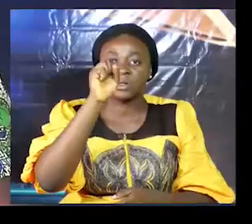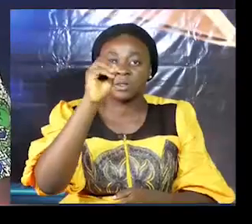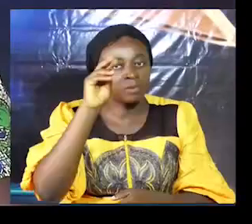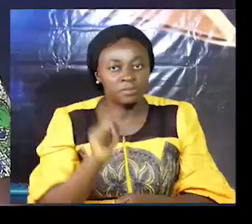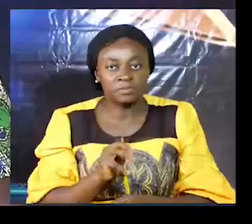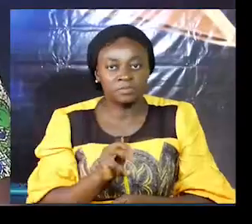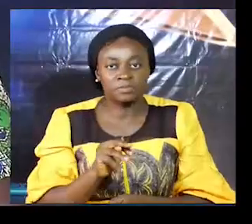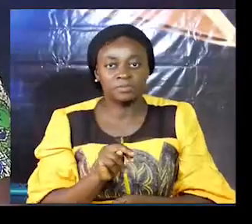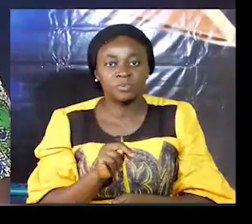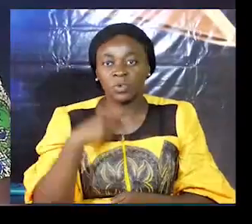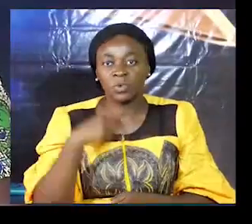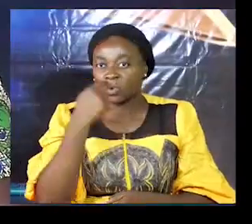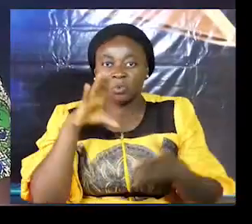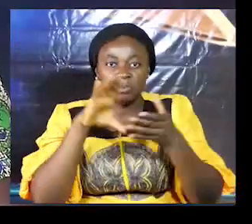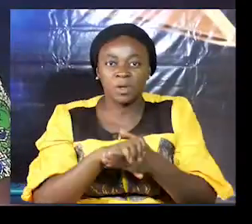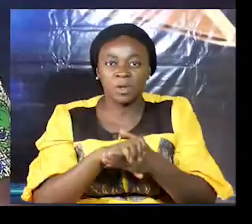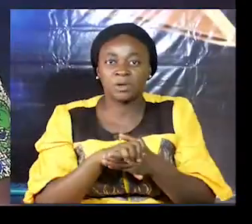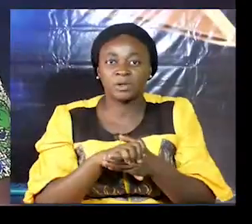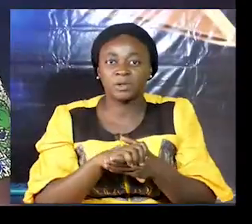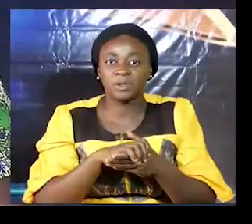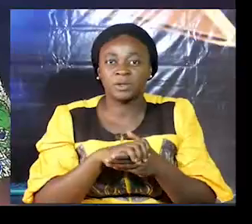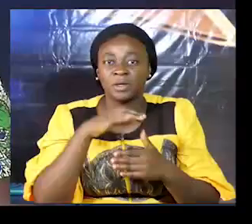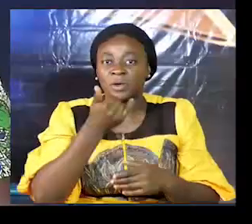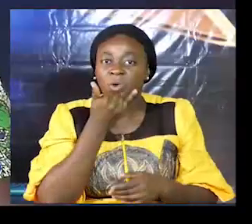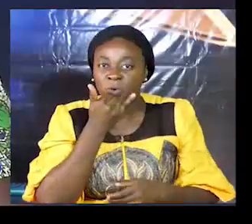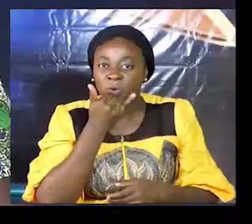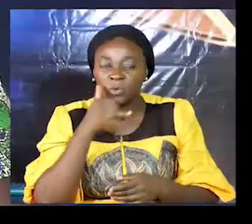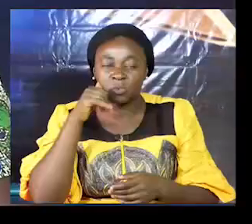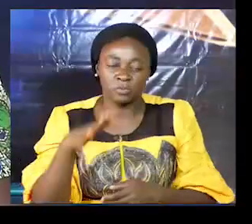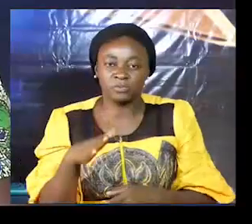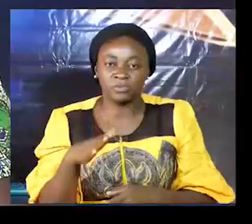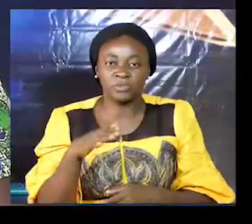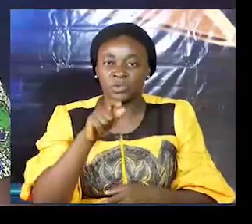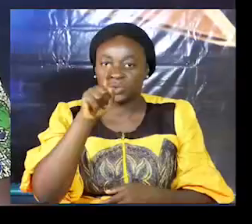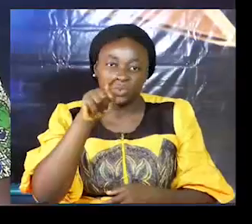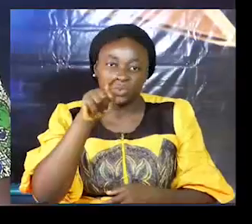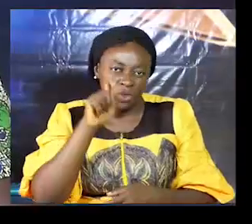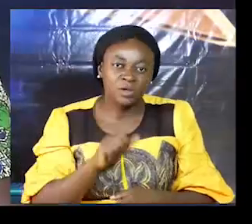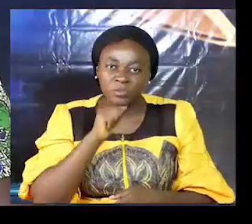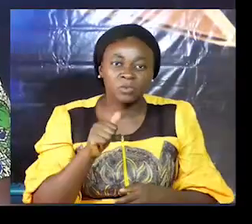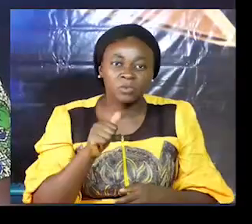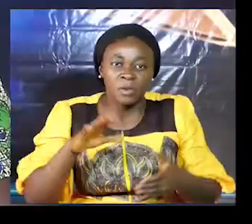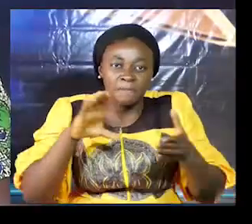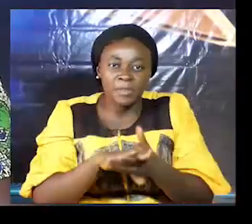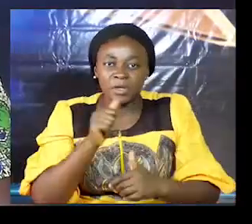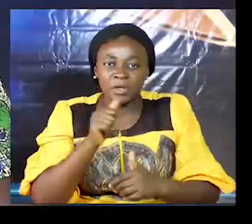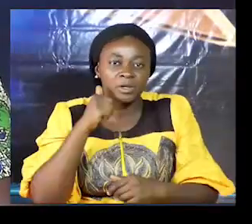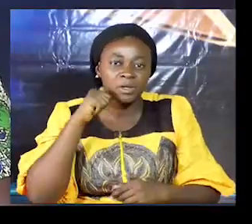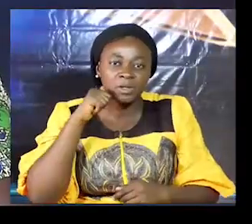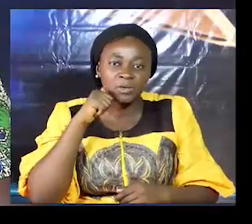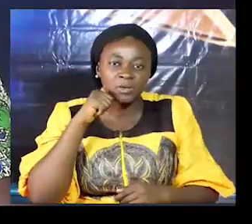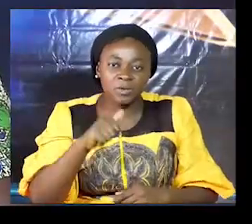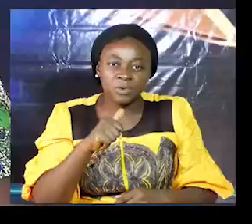You can't marry the daughter of devil and hope not that devil should not be your father-in-law. It's not possible. He will always be at home and he will